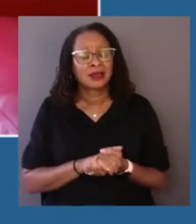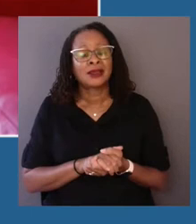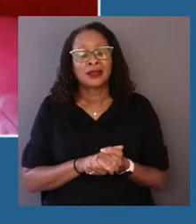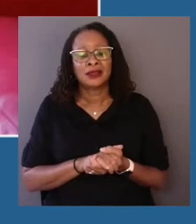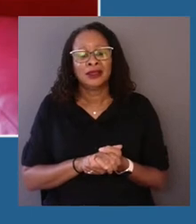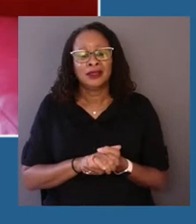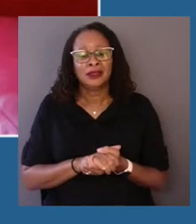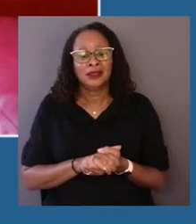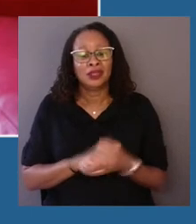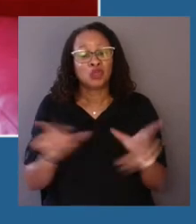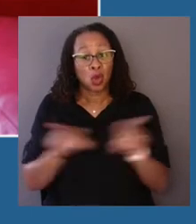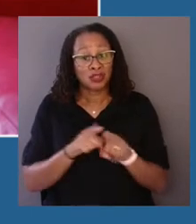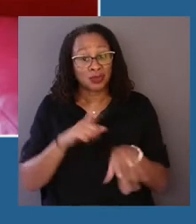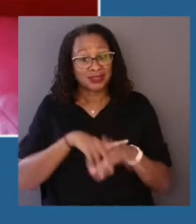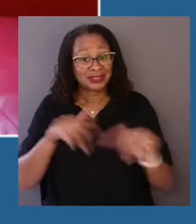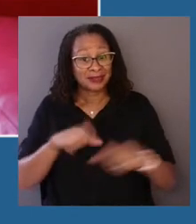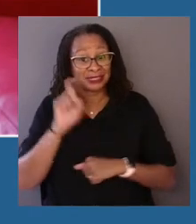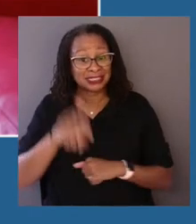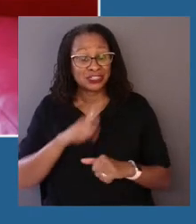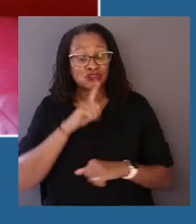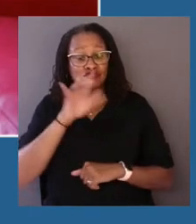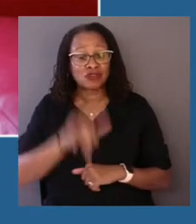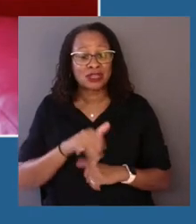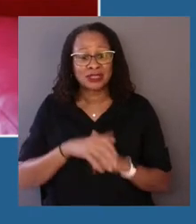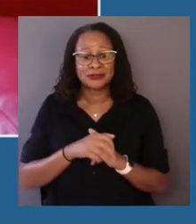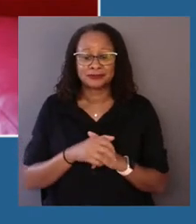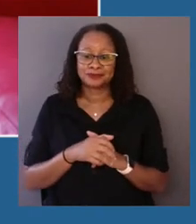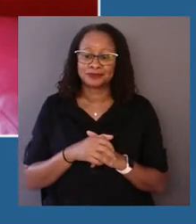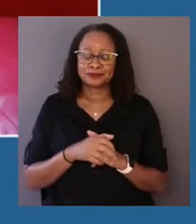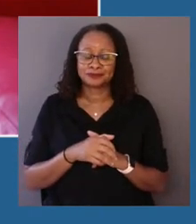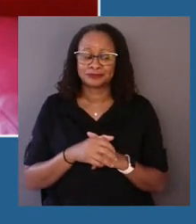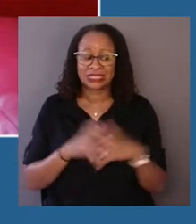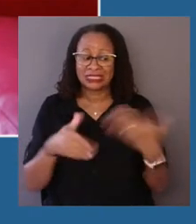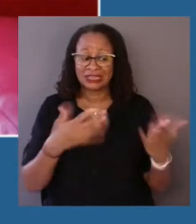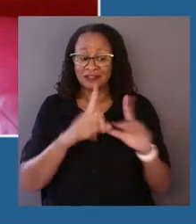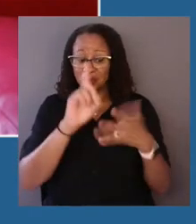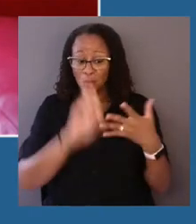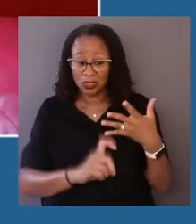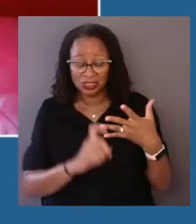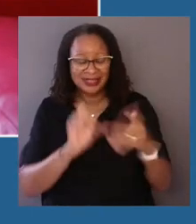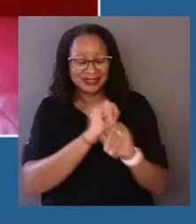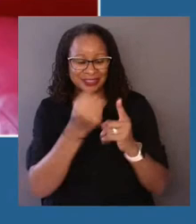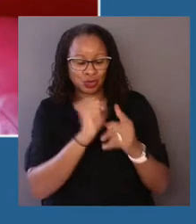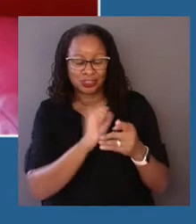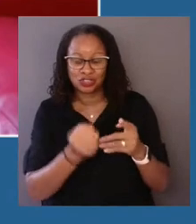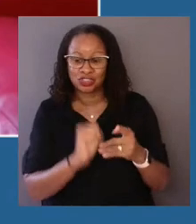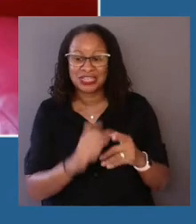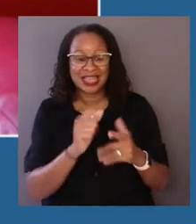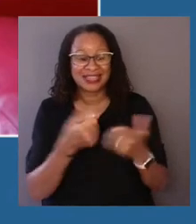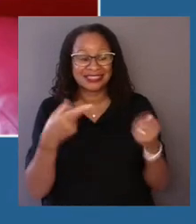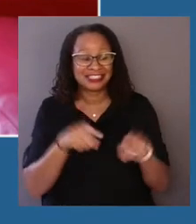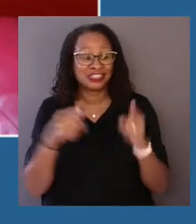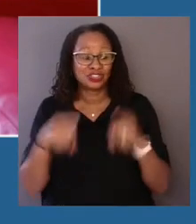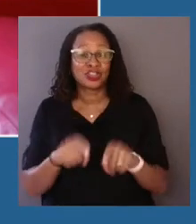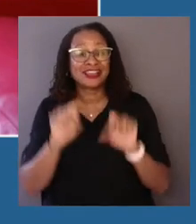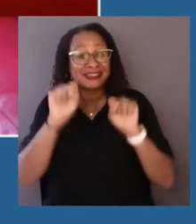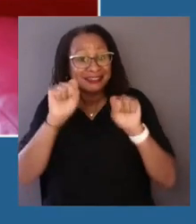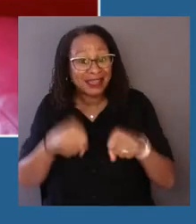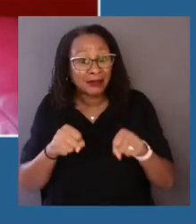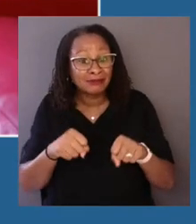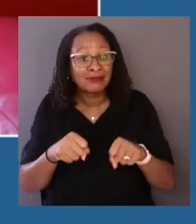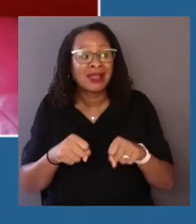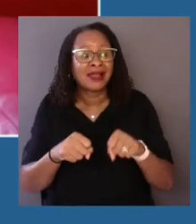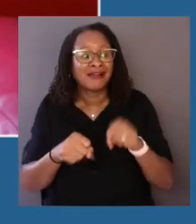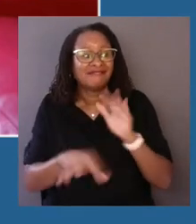to really pose some of the circumstances and conditions that people could find themselves